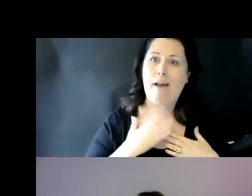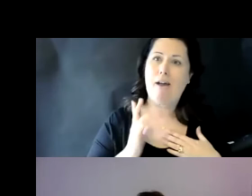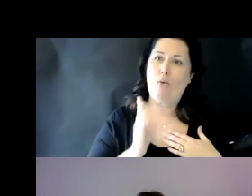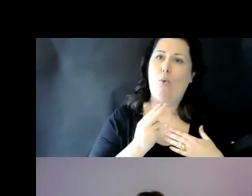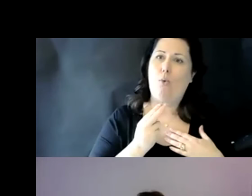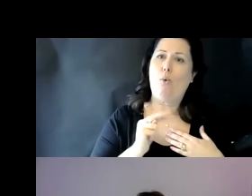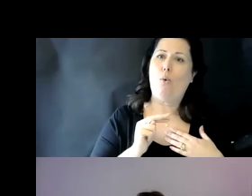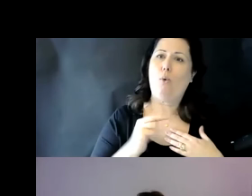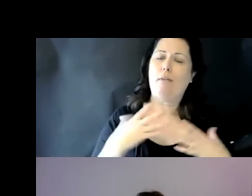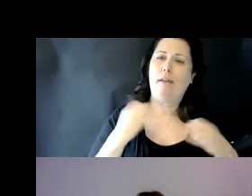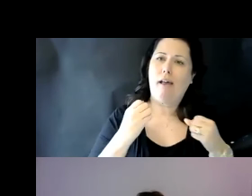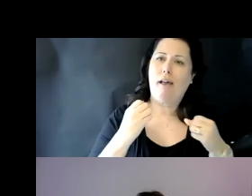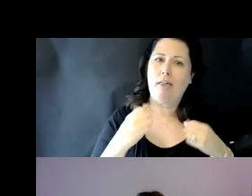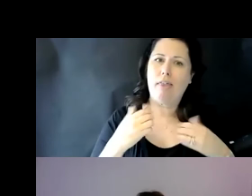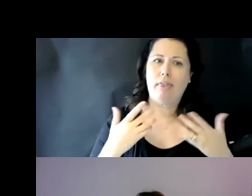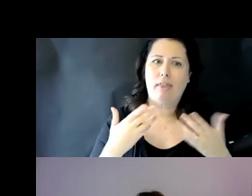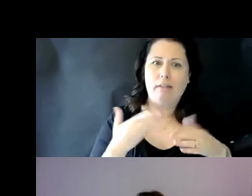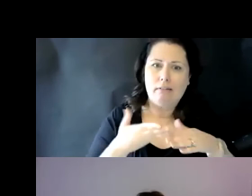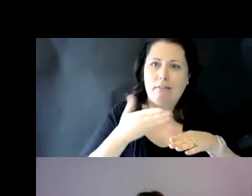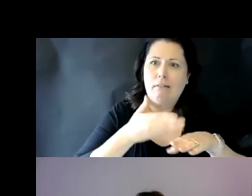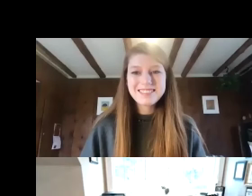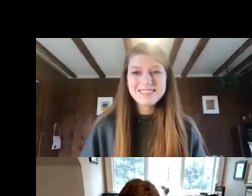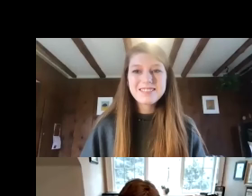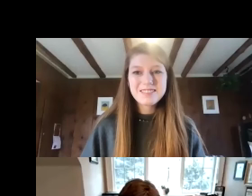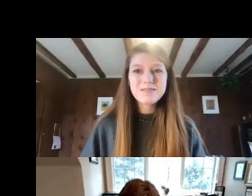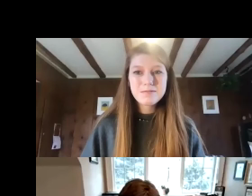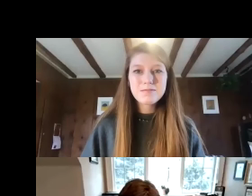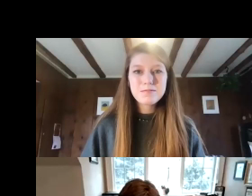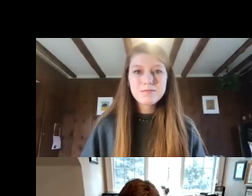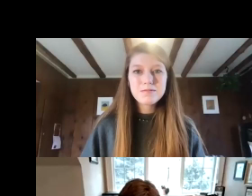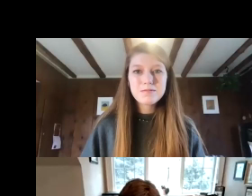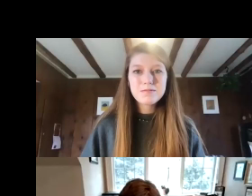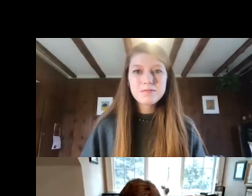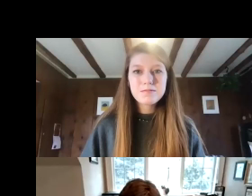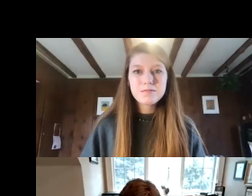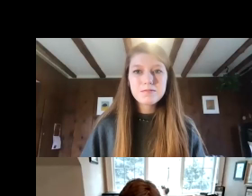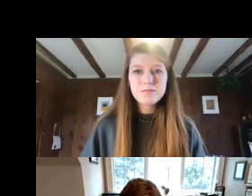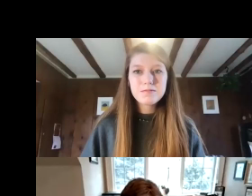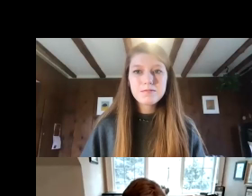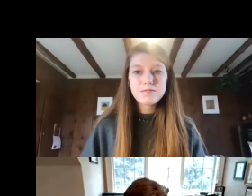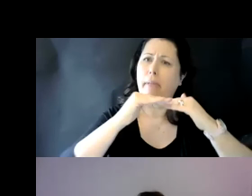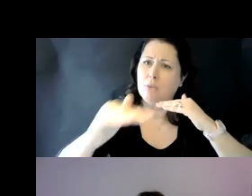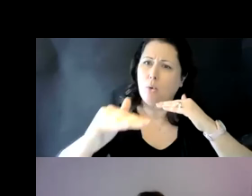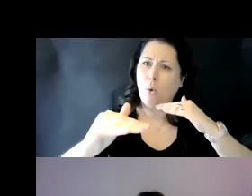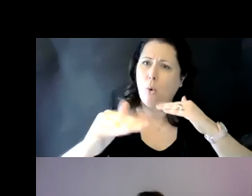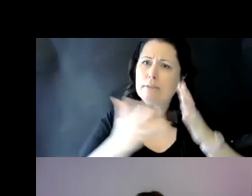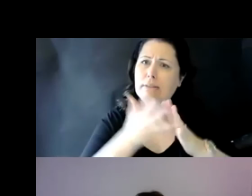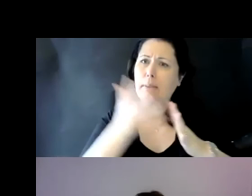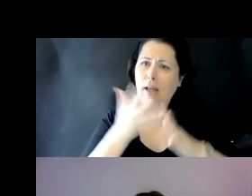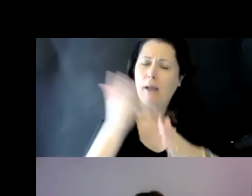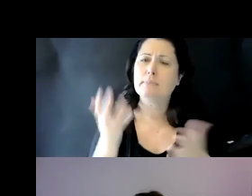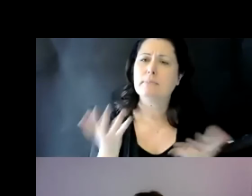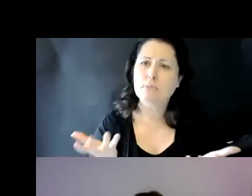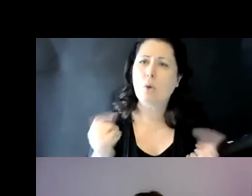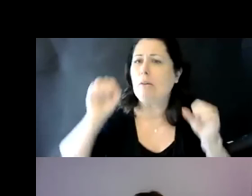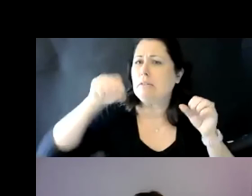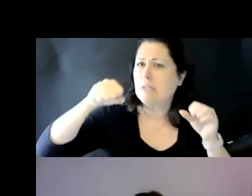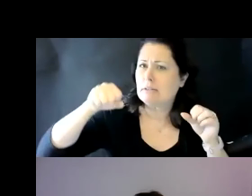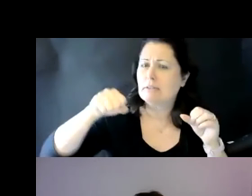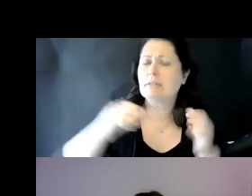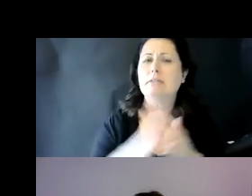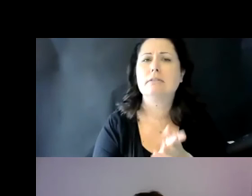increase incrementally every week. I've probably got to a point where I've plateaued. So I guess, yes, there could well be